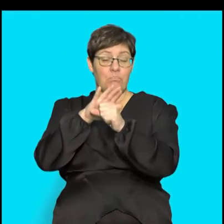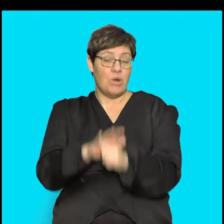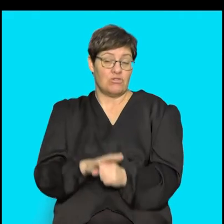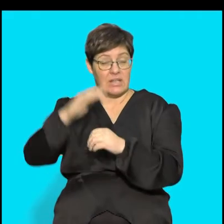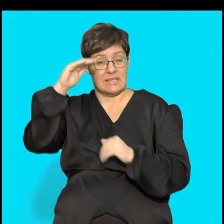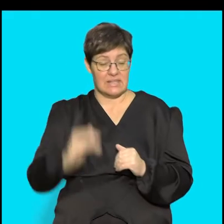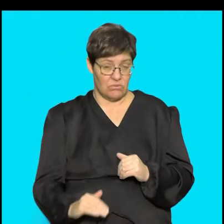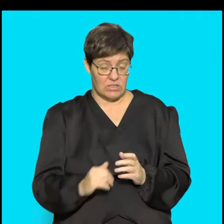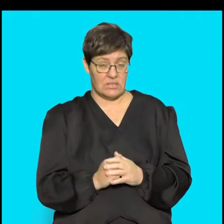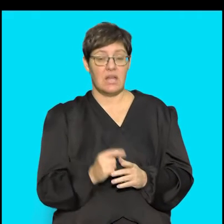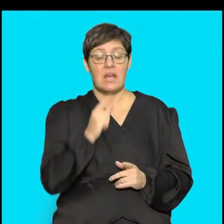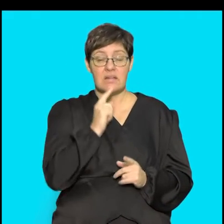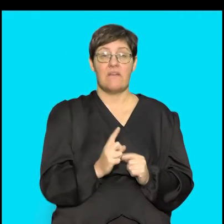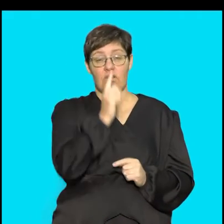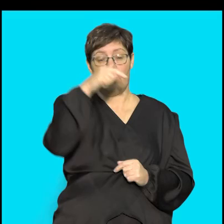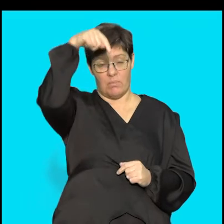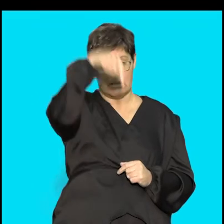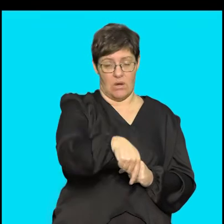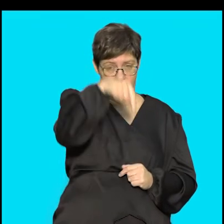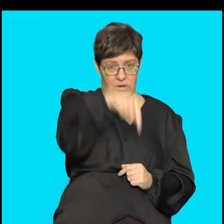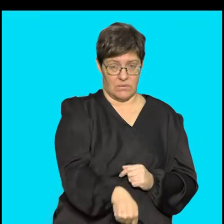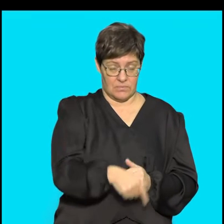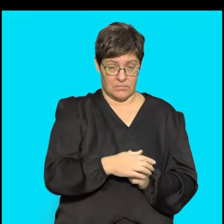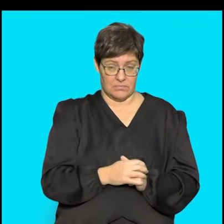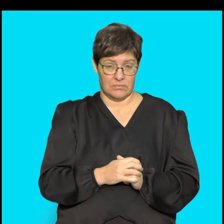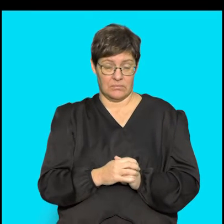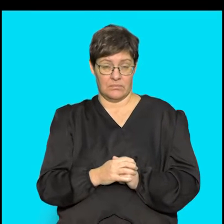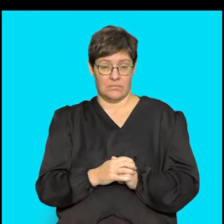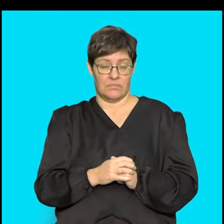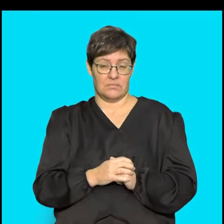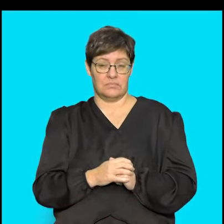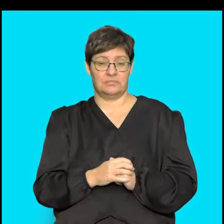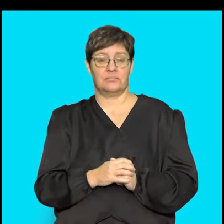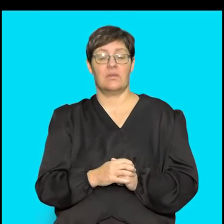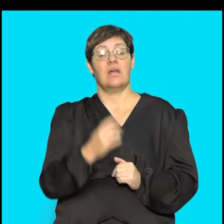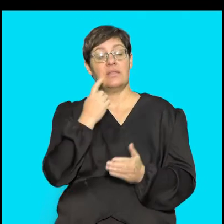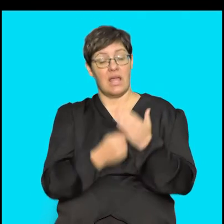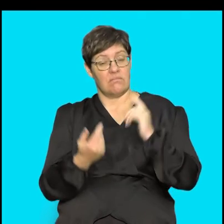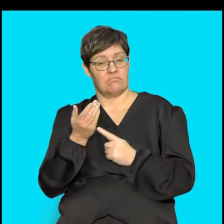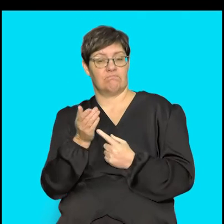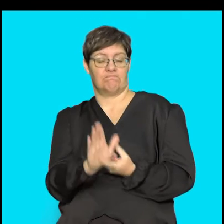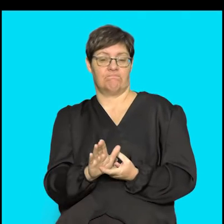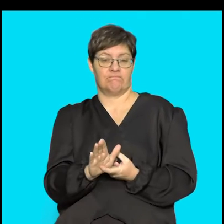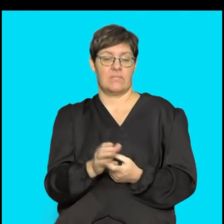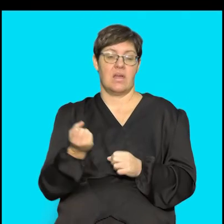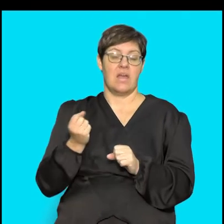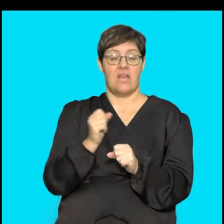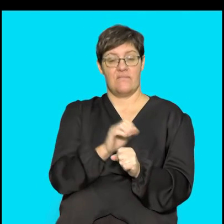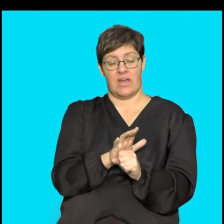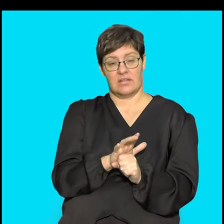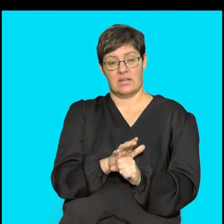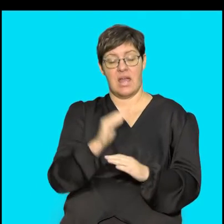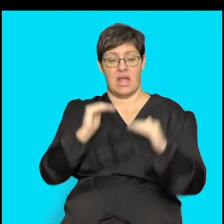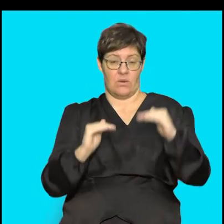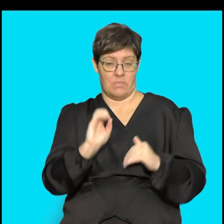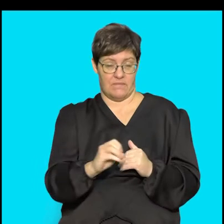pressure is decreased, the vertical lines will be down. And then only we show the effect